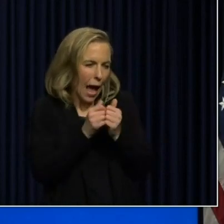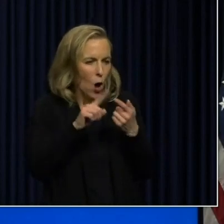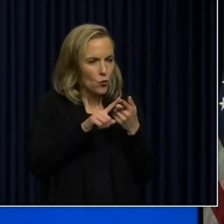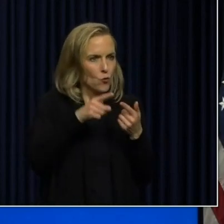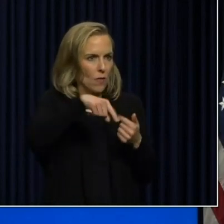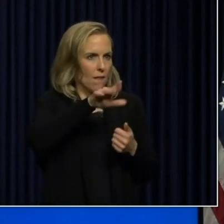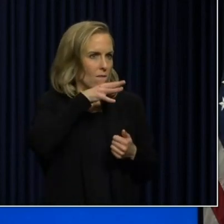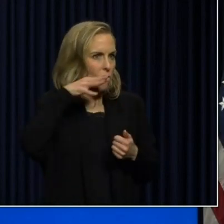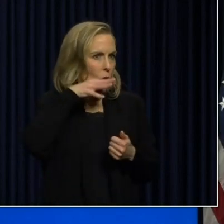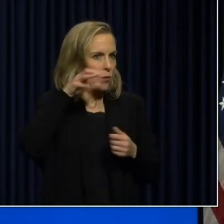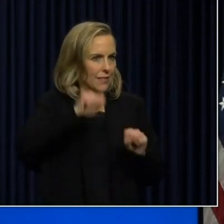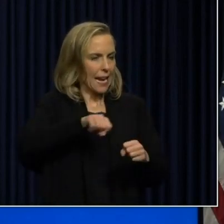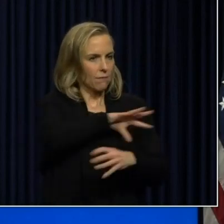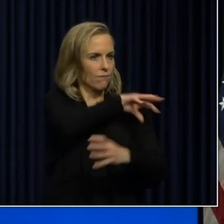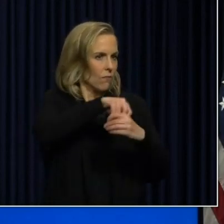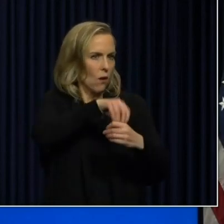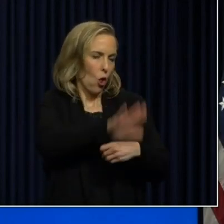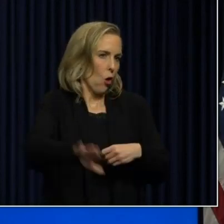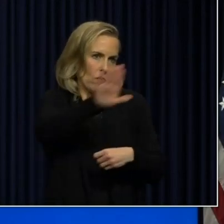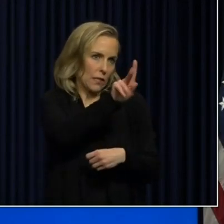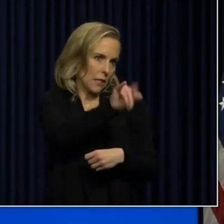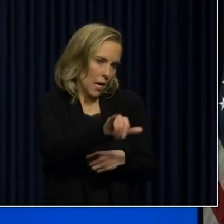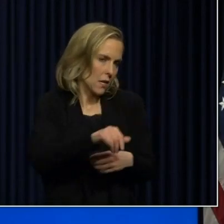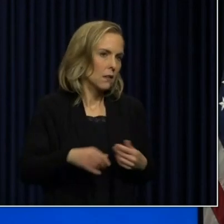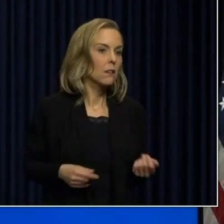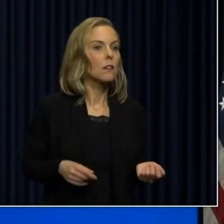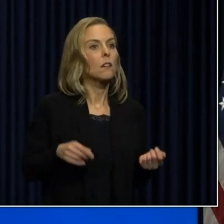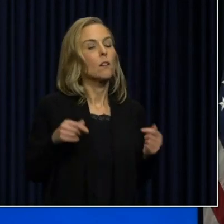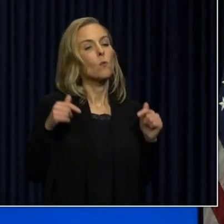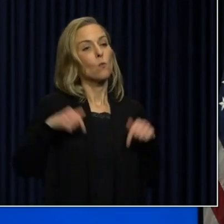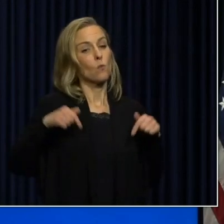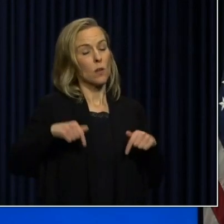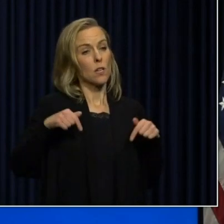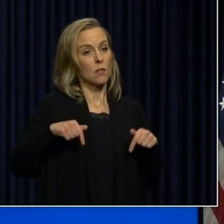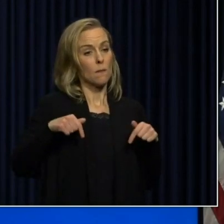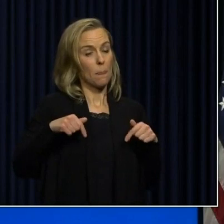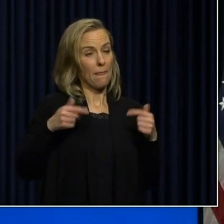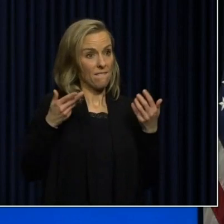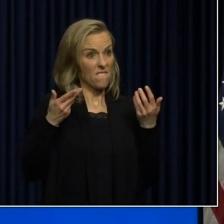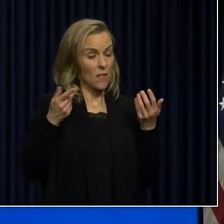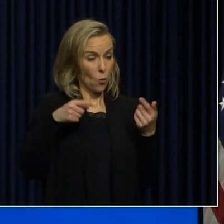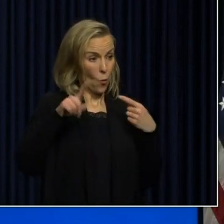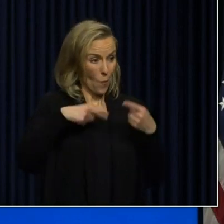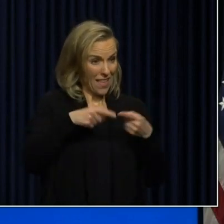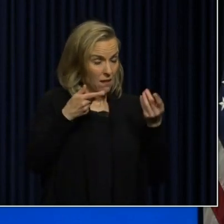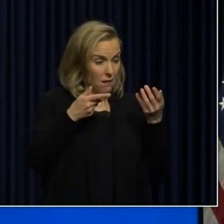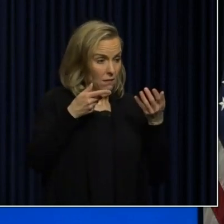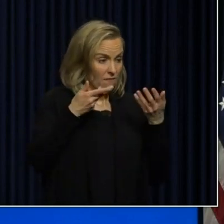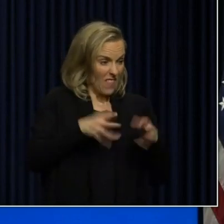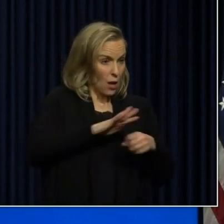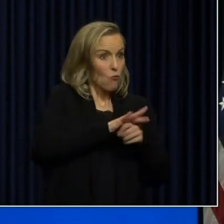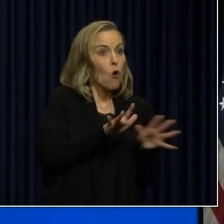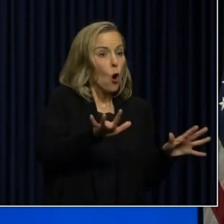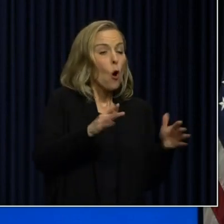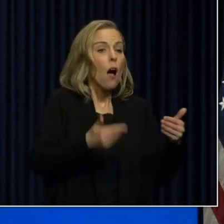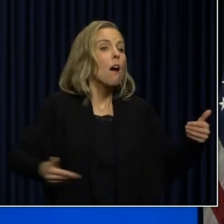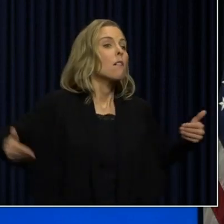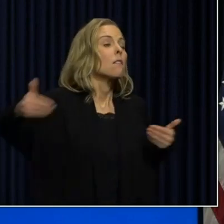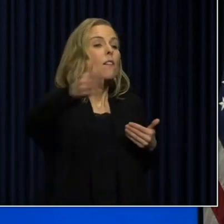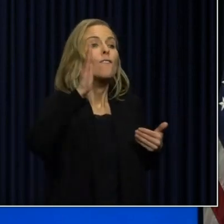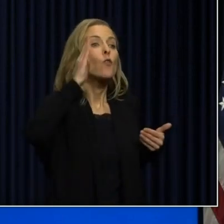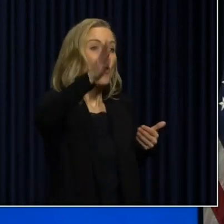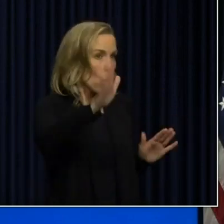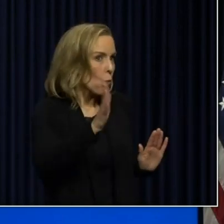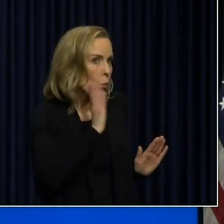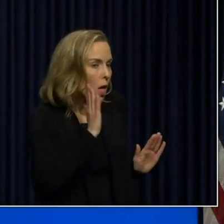in all over Kentucky. When we move out of this, and we will, I'm still so excited